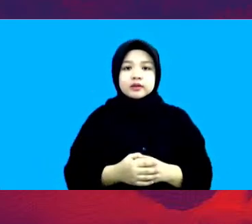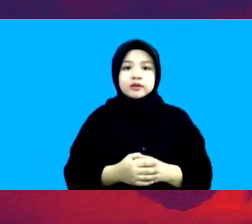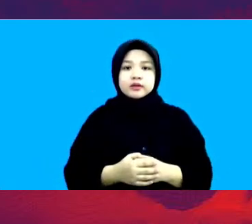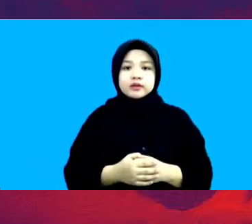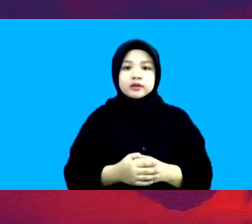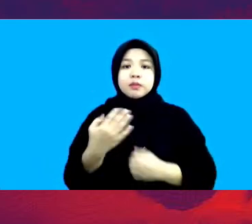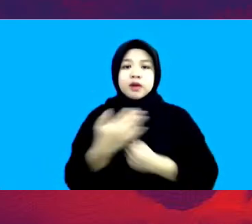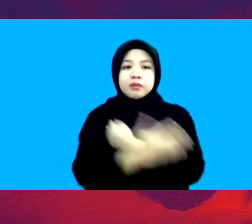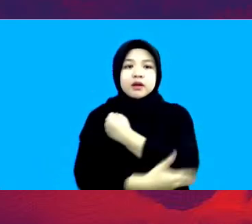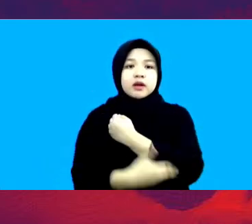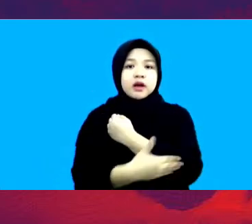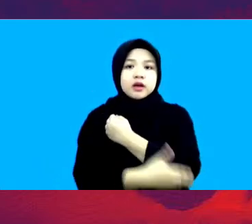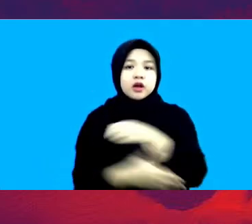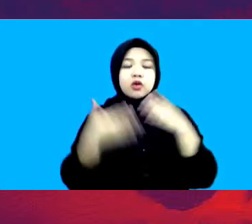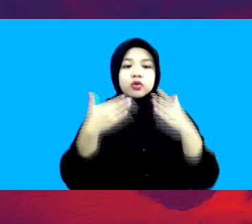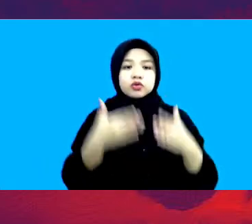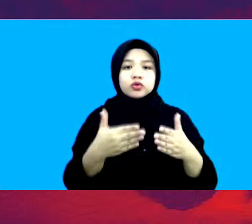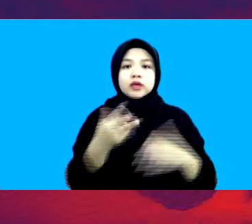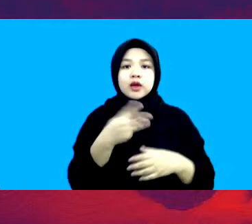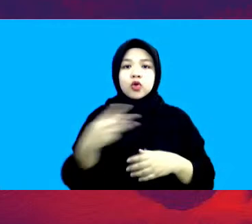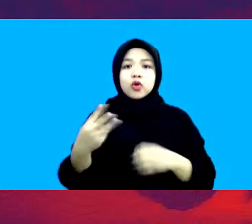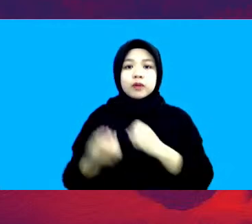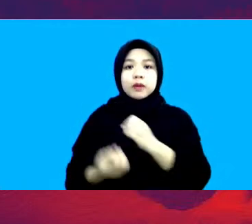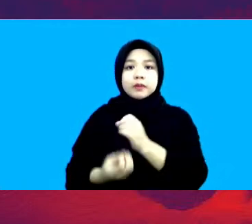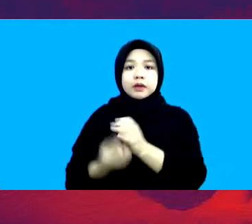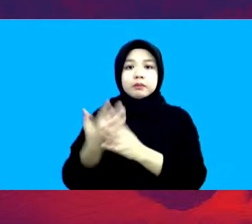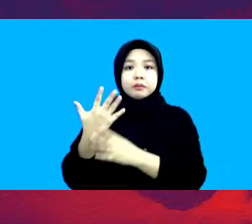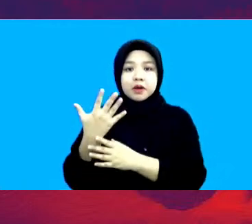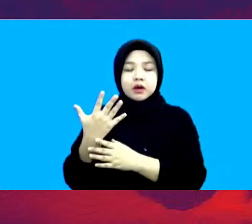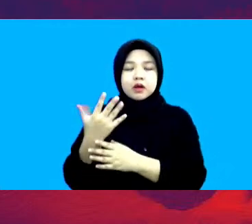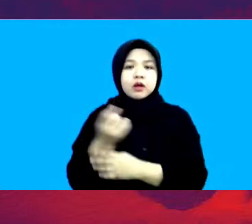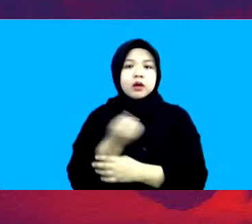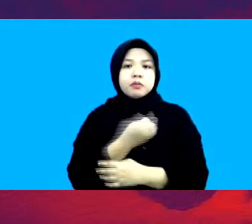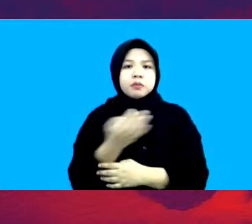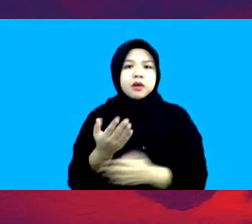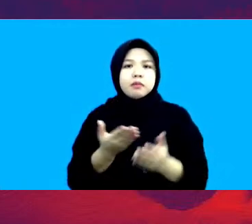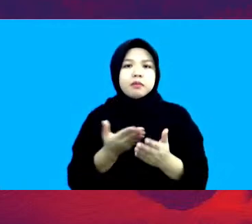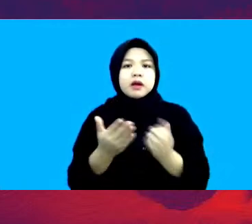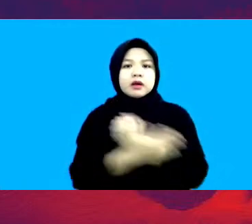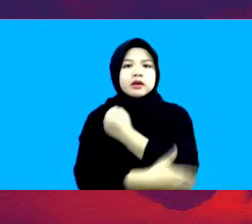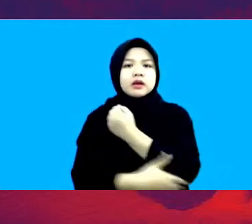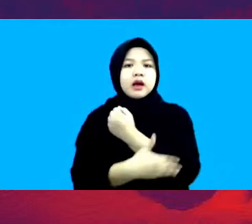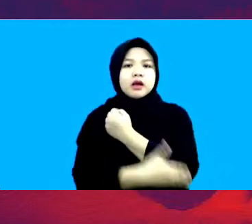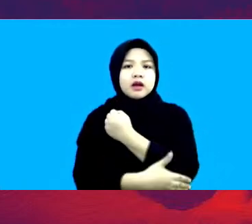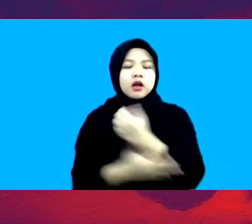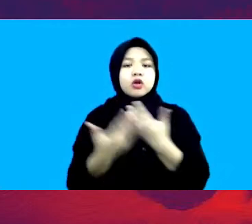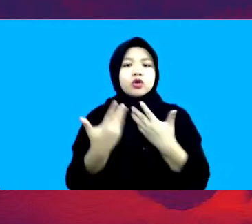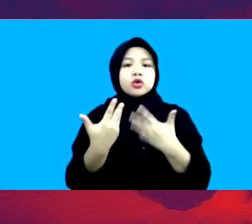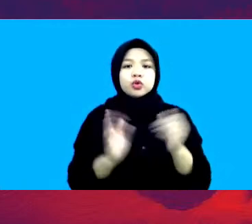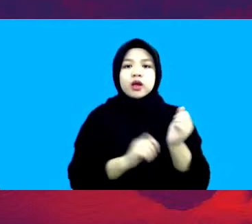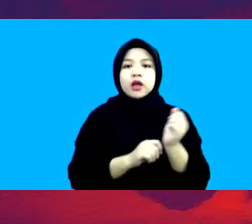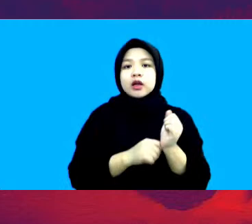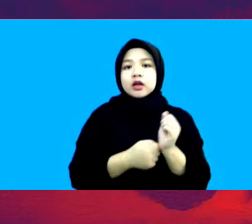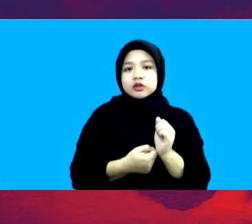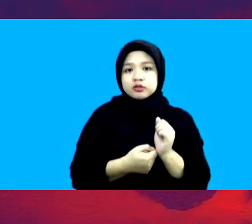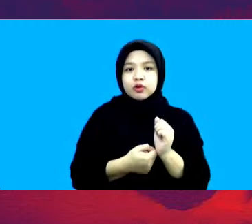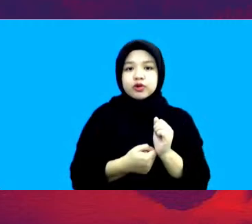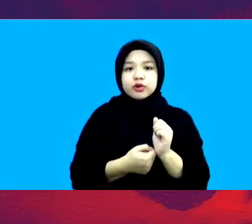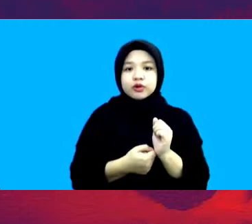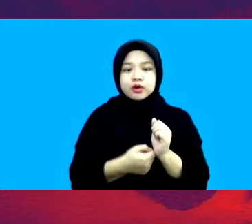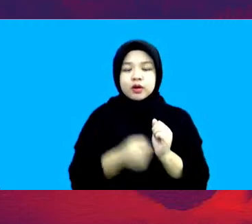the developed economies, some of them already responded with policy